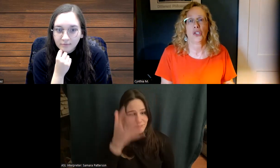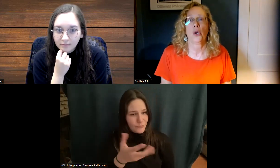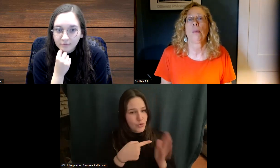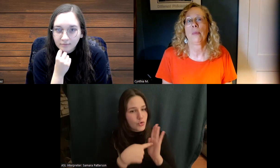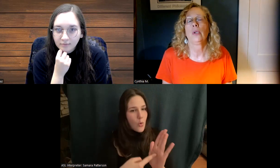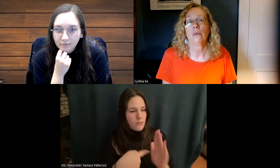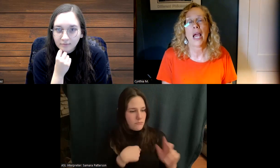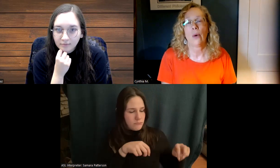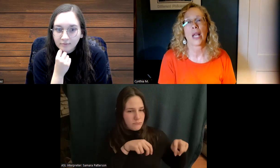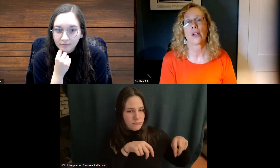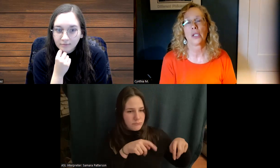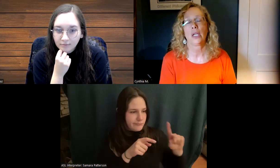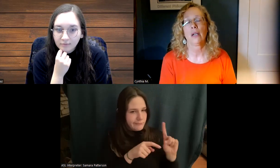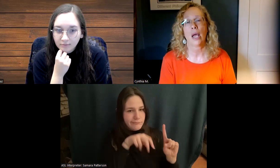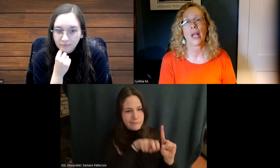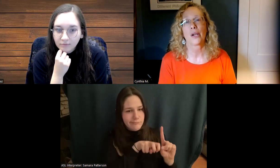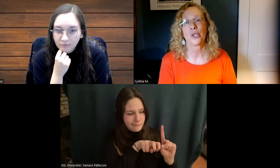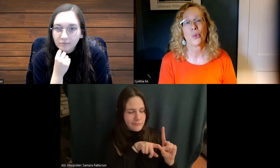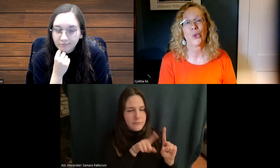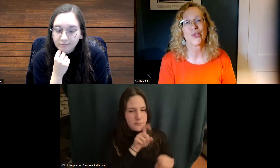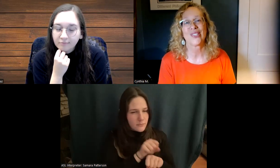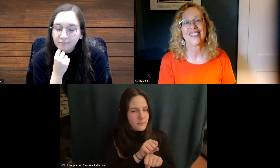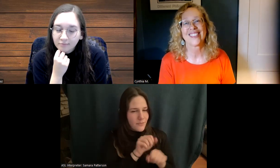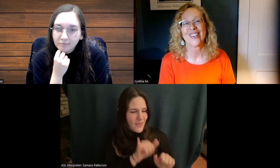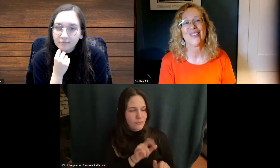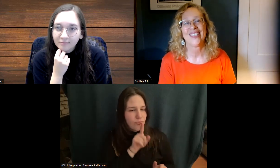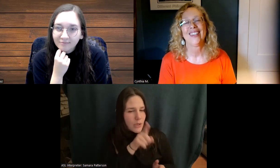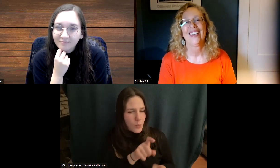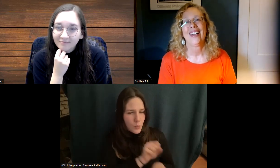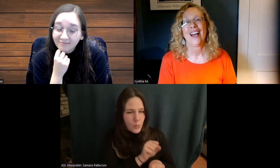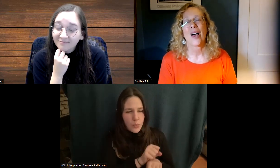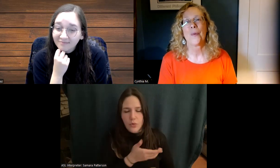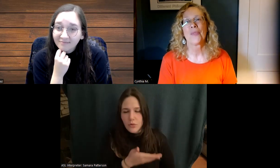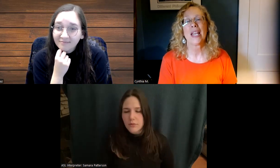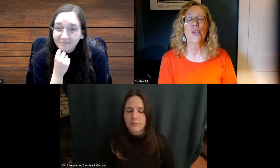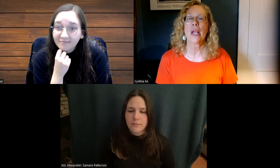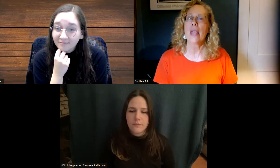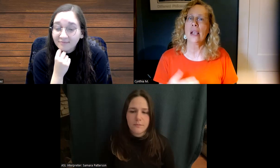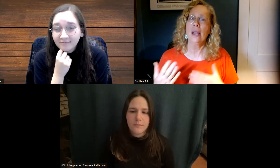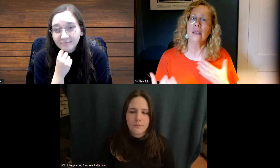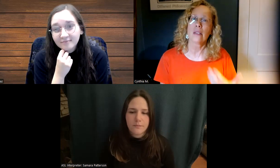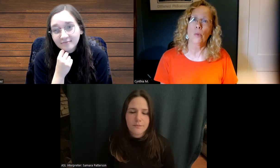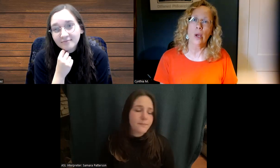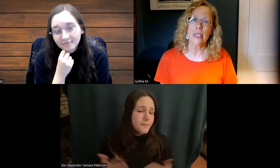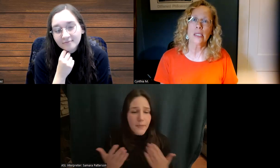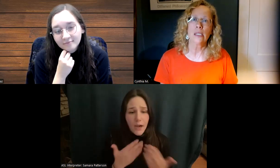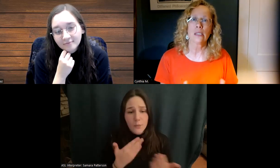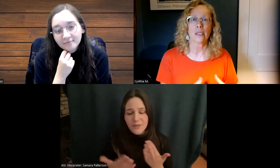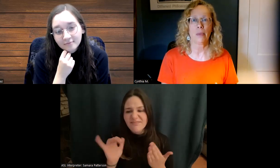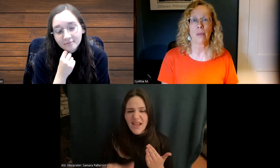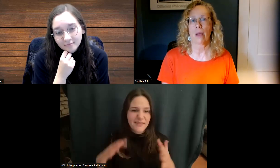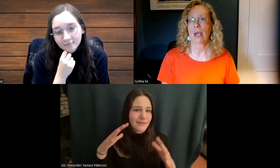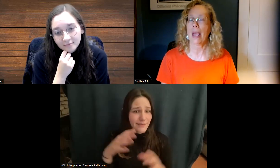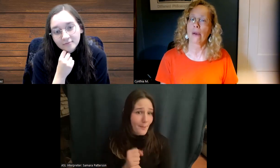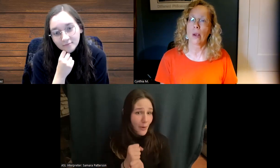dog and show people how it actually works. So At any rate, that kind of summarizes a